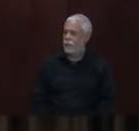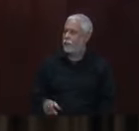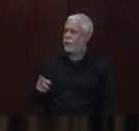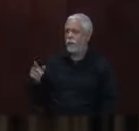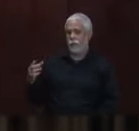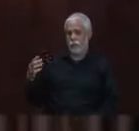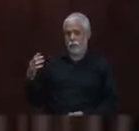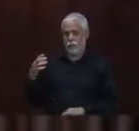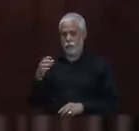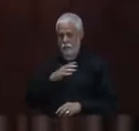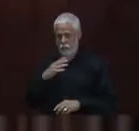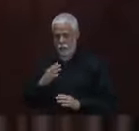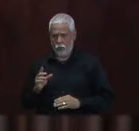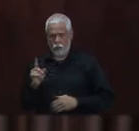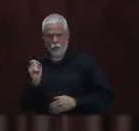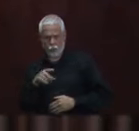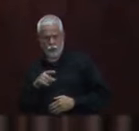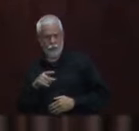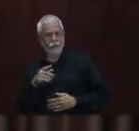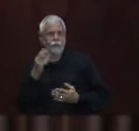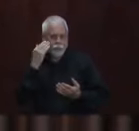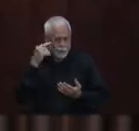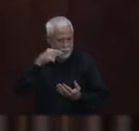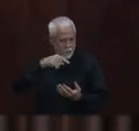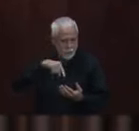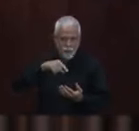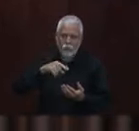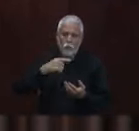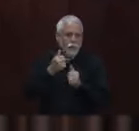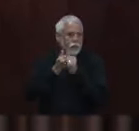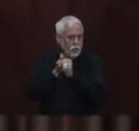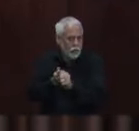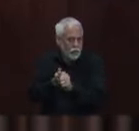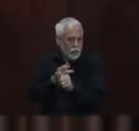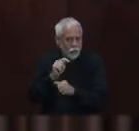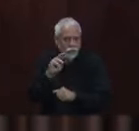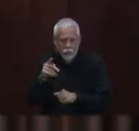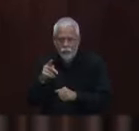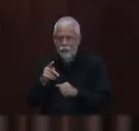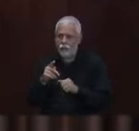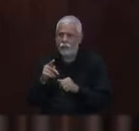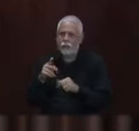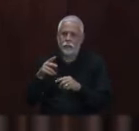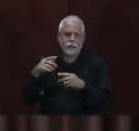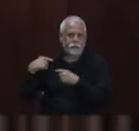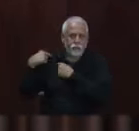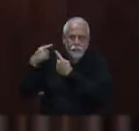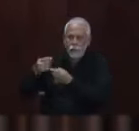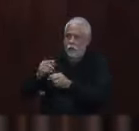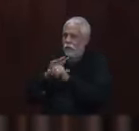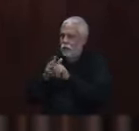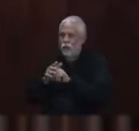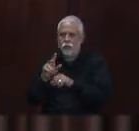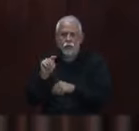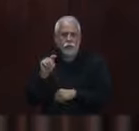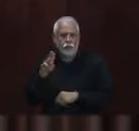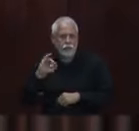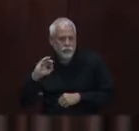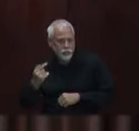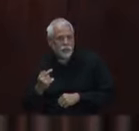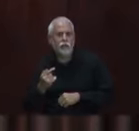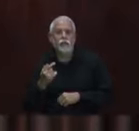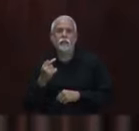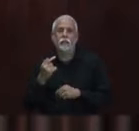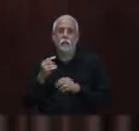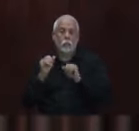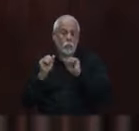Would it be possible, I mean, because this is all, we do keep track of this, right? Like through the course of the pandemic, like when we do tracing, where it